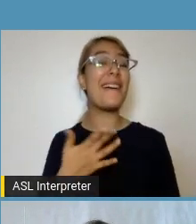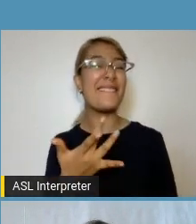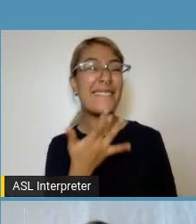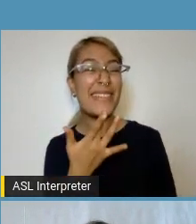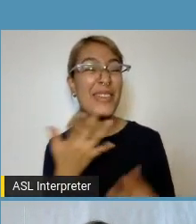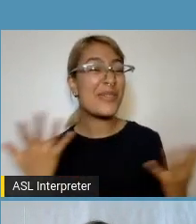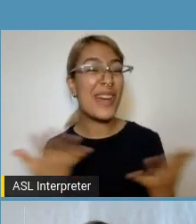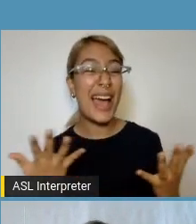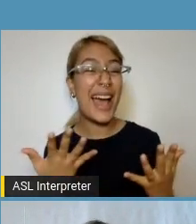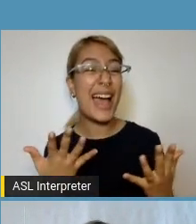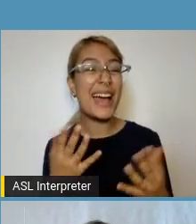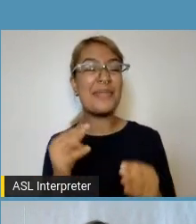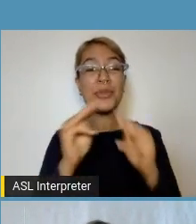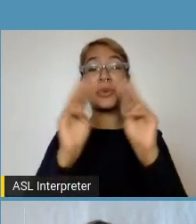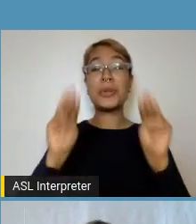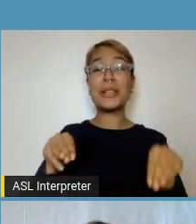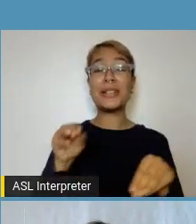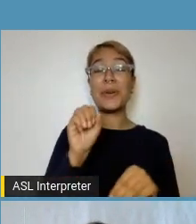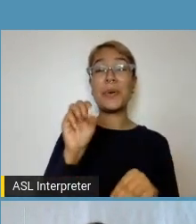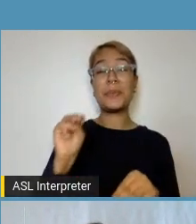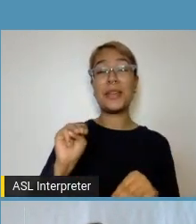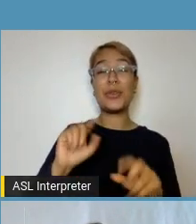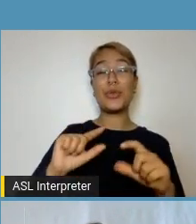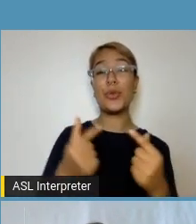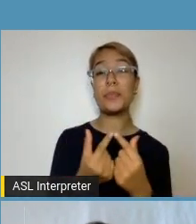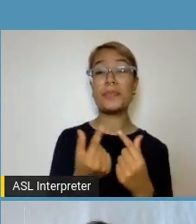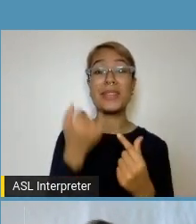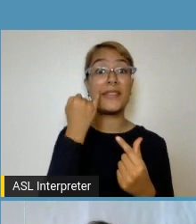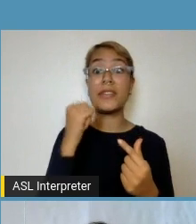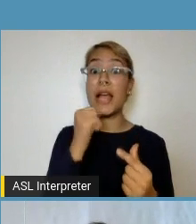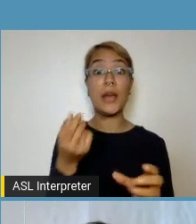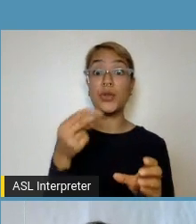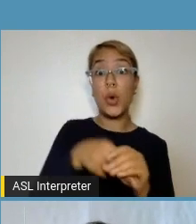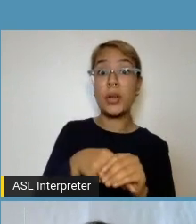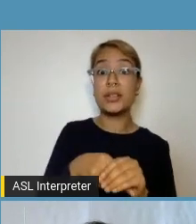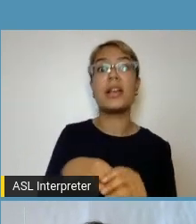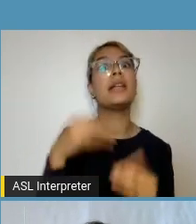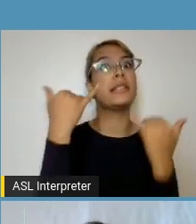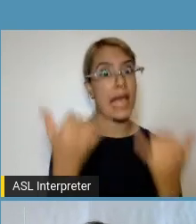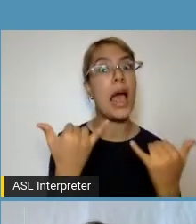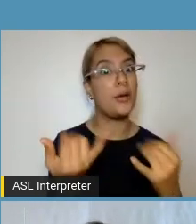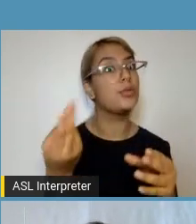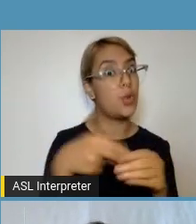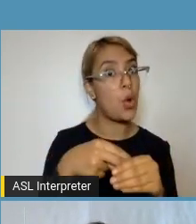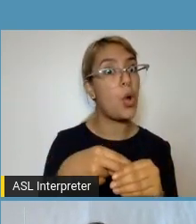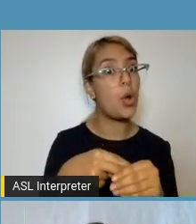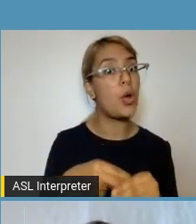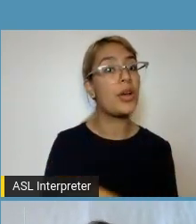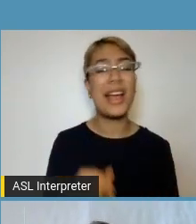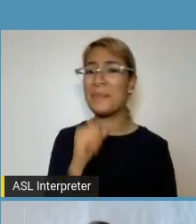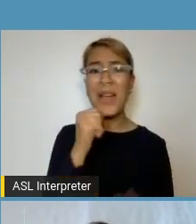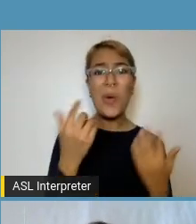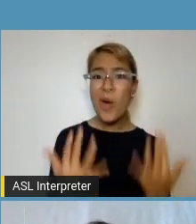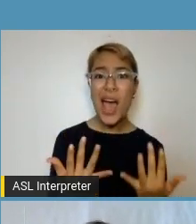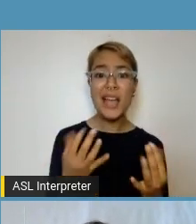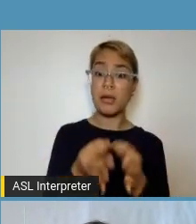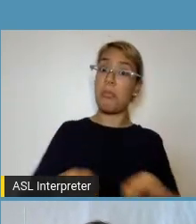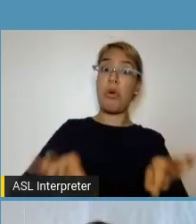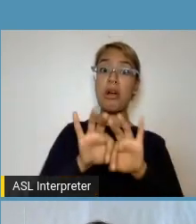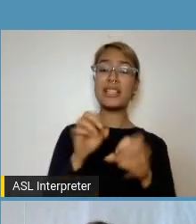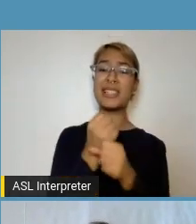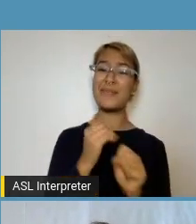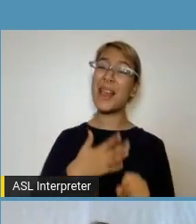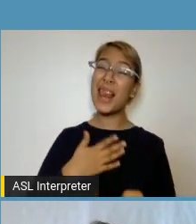Managers group, and if you haven't joined, do it right now. No, really. I'll wait. It's important. It has saved my